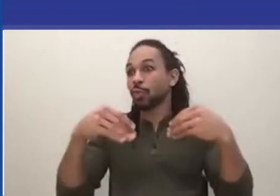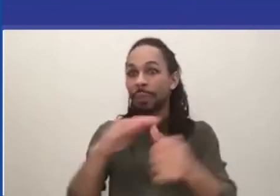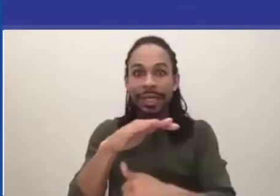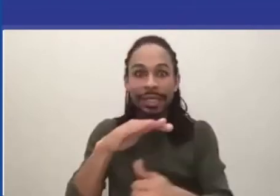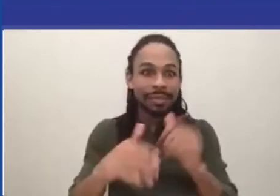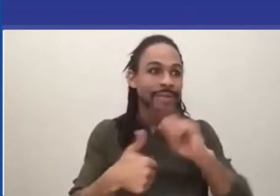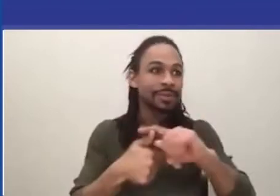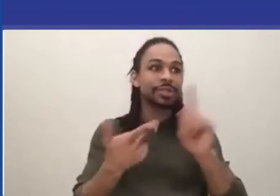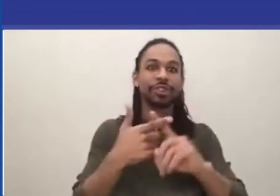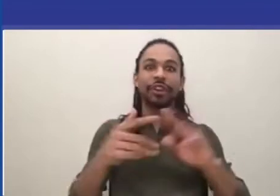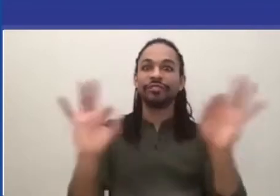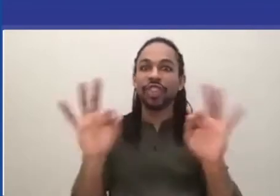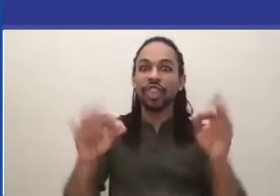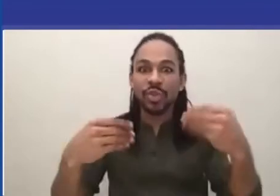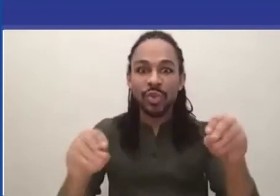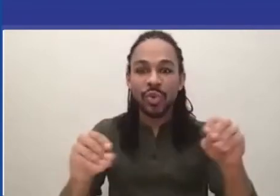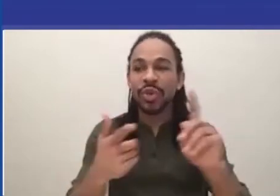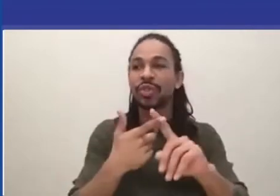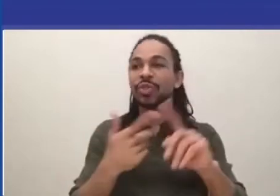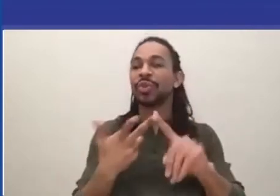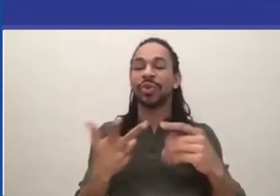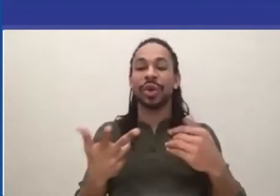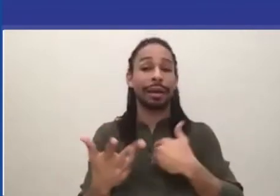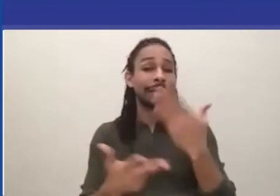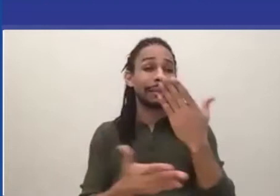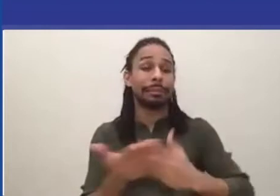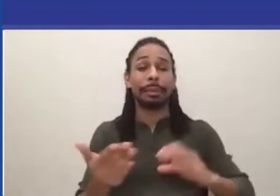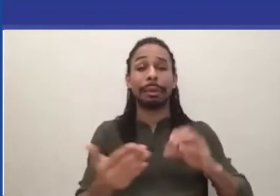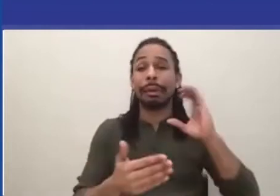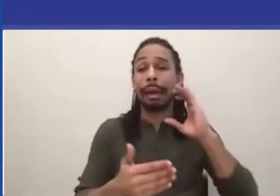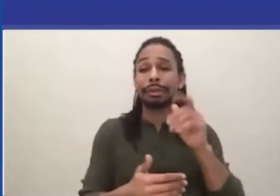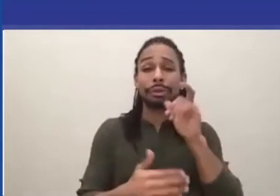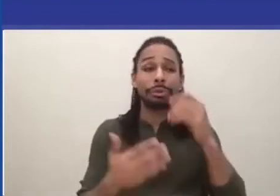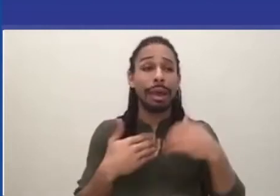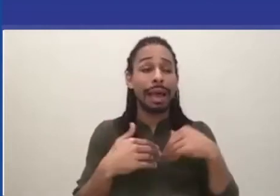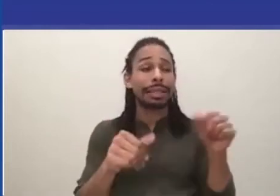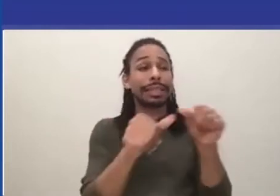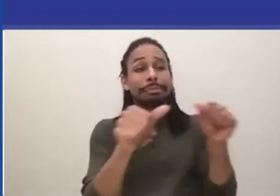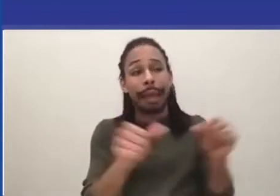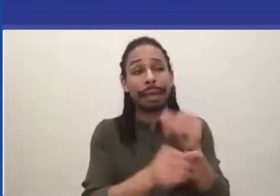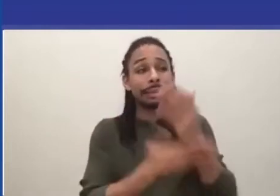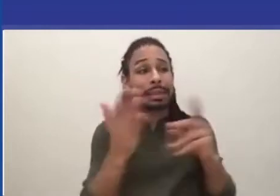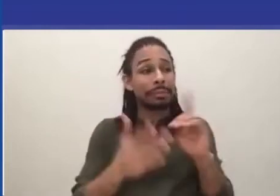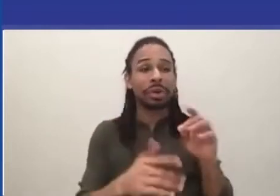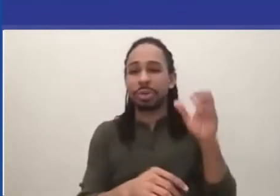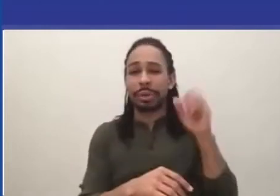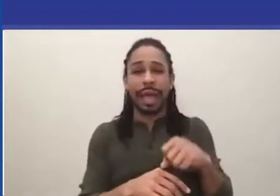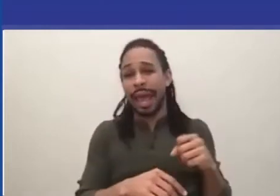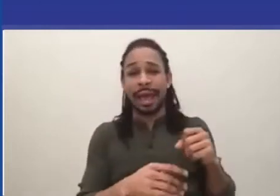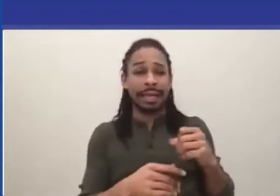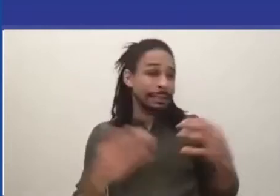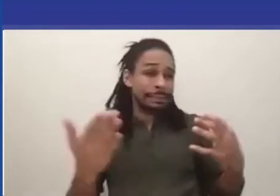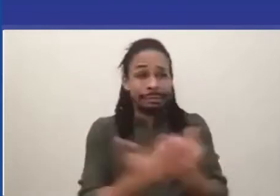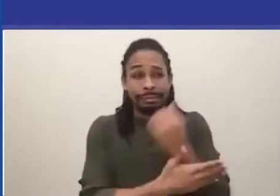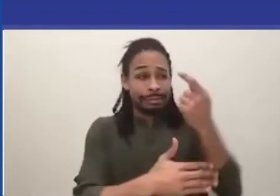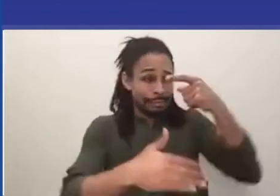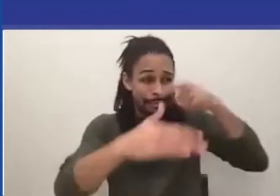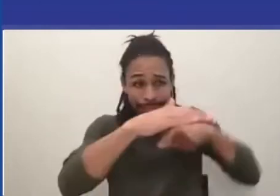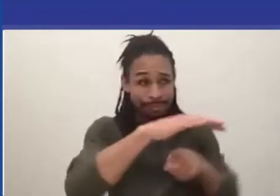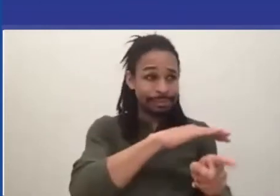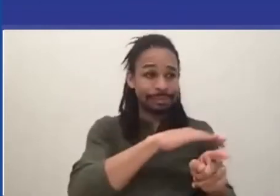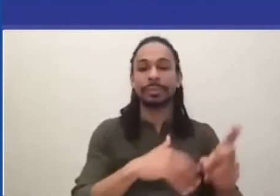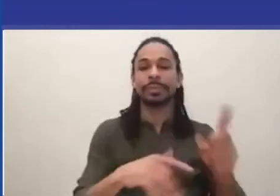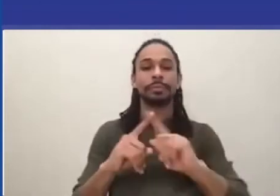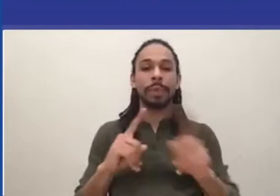They'd have a cousin who had a space somewhere. So they've been able to continue doing that. But in terms of teaching, that can